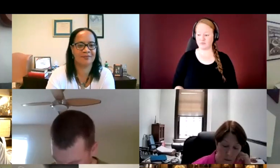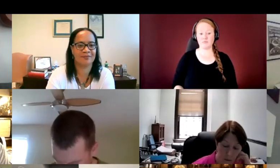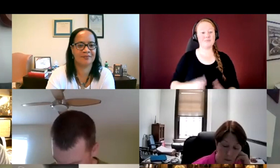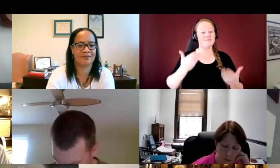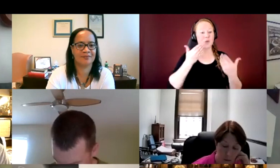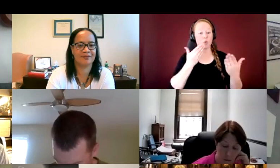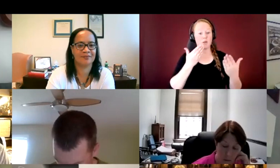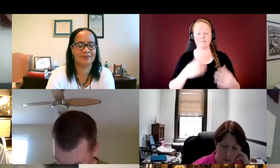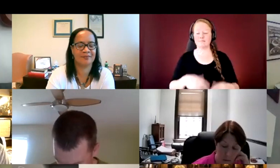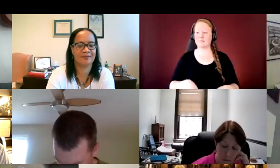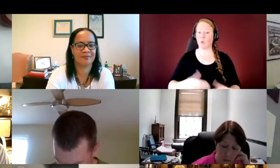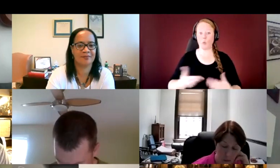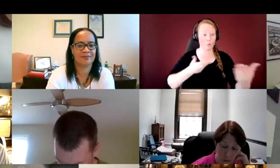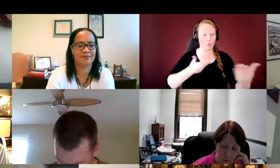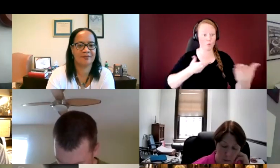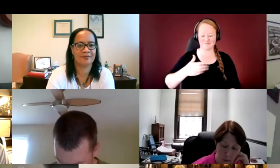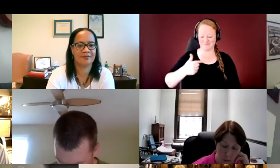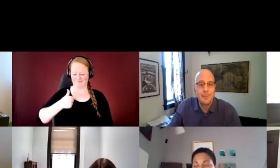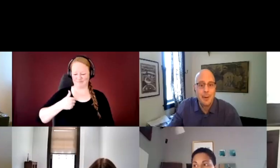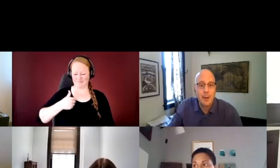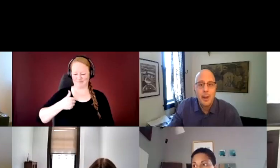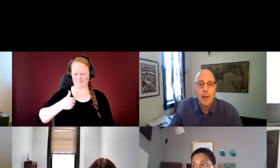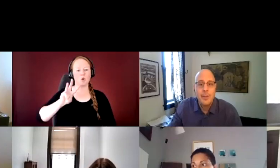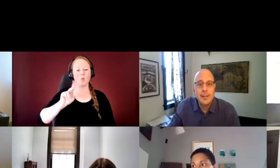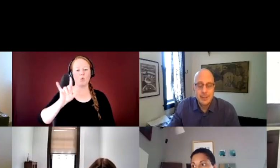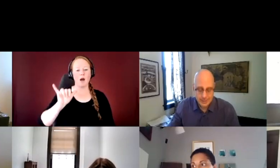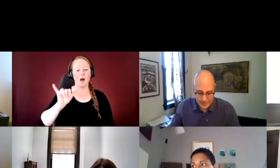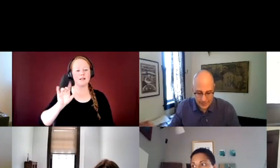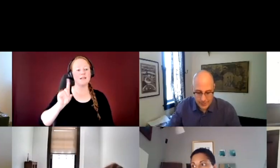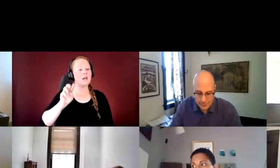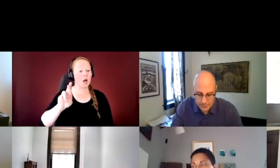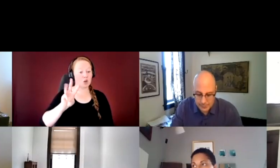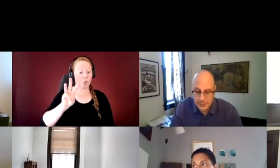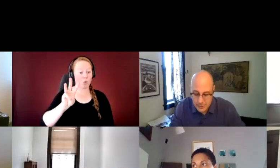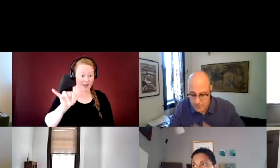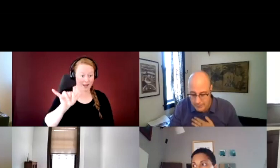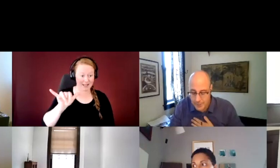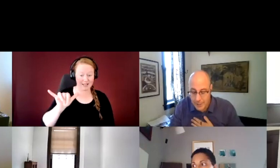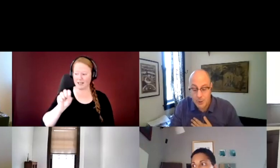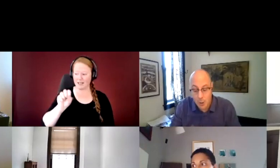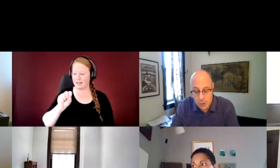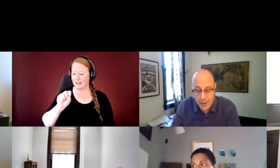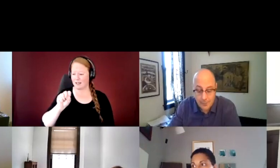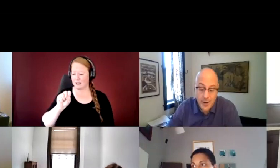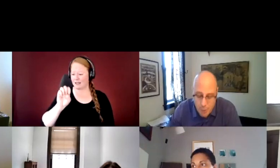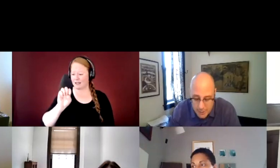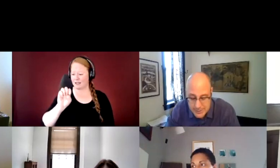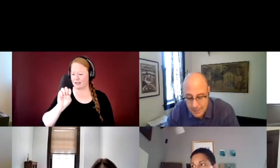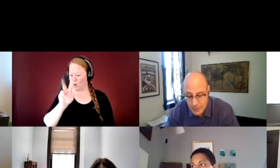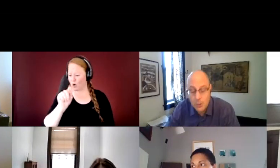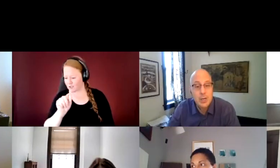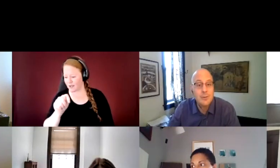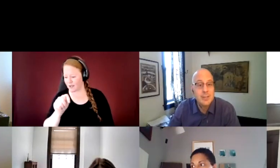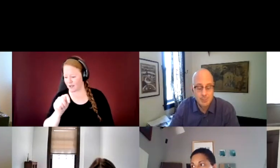here. I'm Dr. Wally Seward. I am the, excuse me, I am a co-chair, very proud